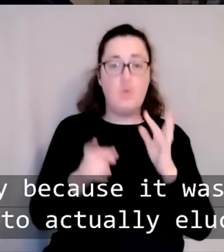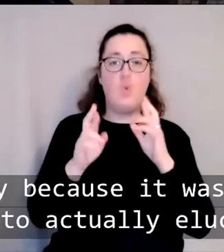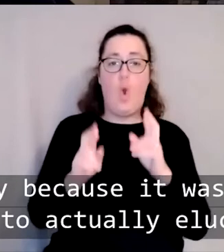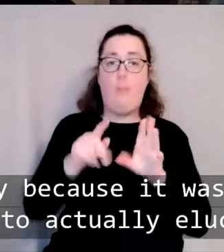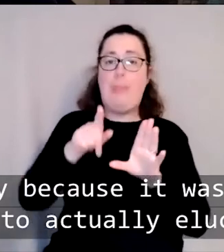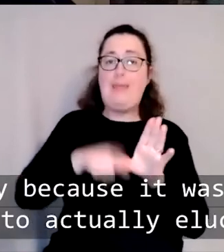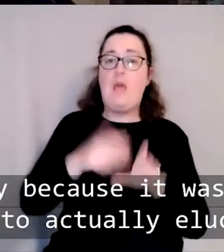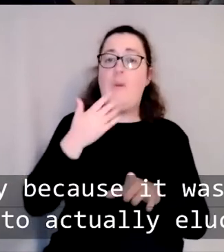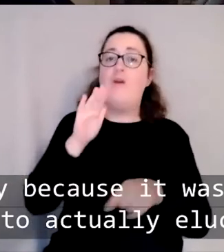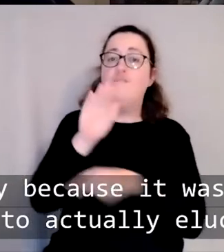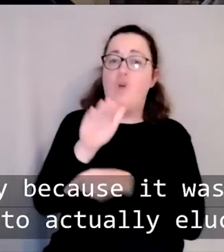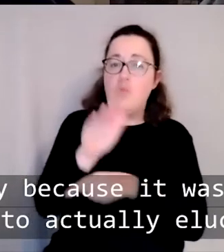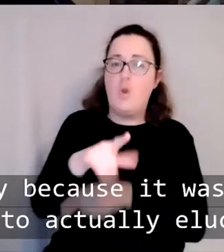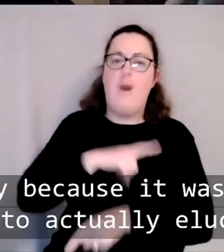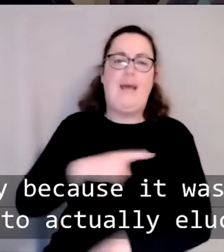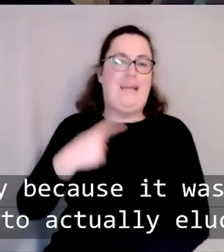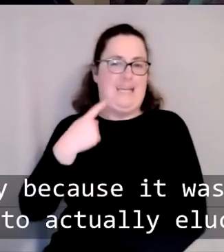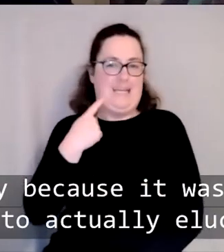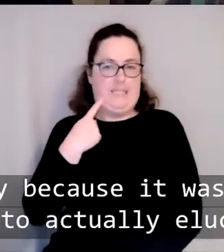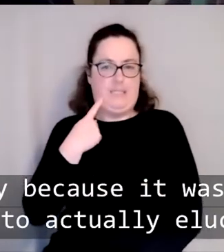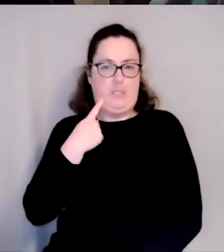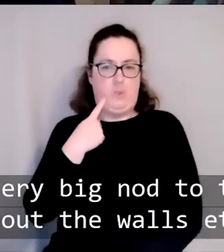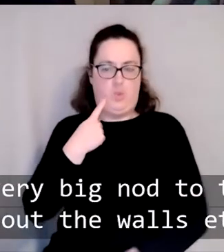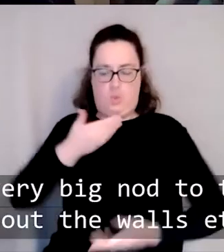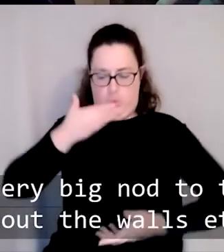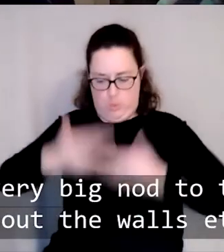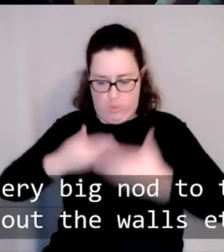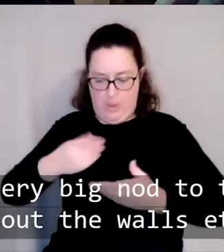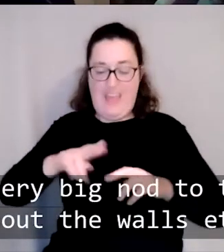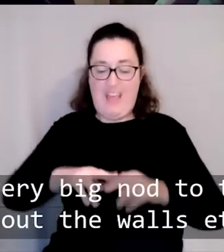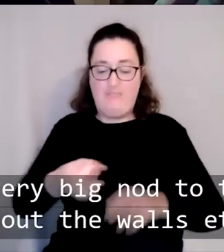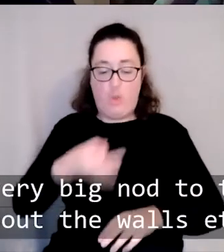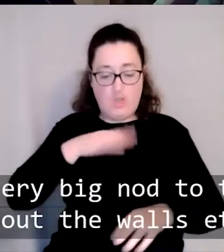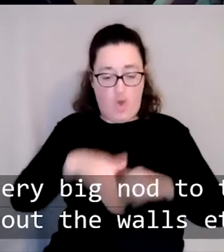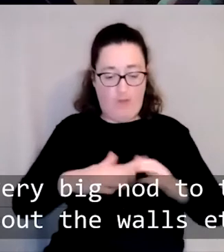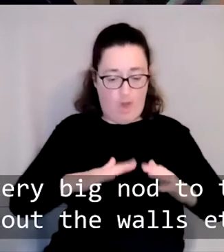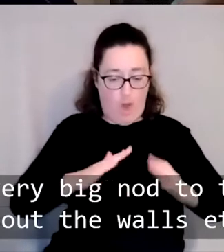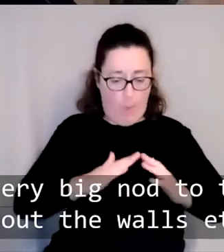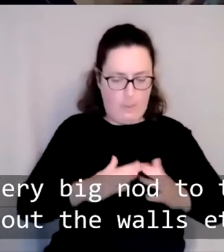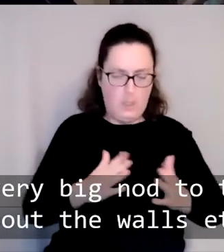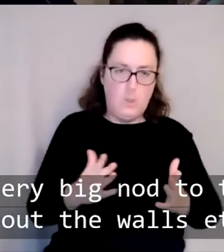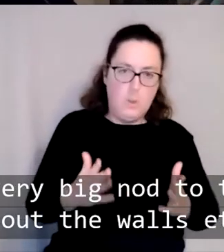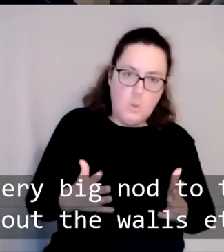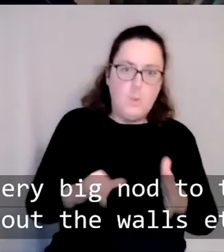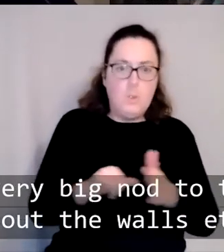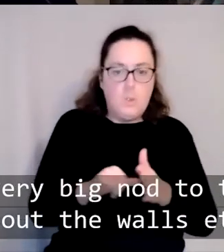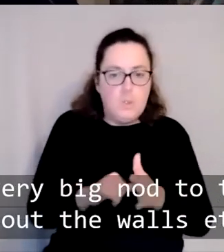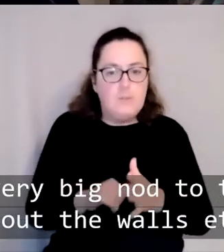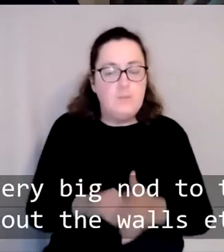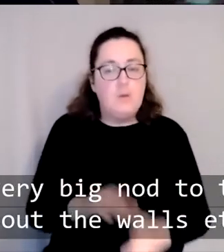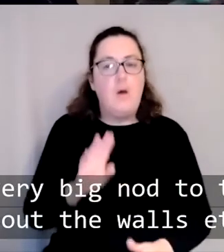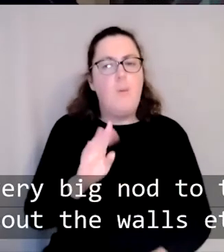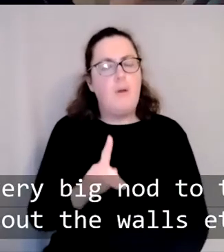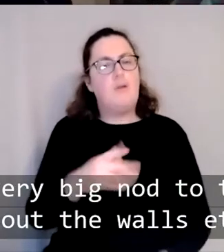foreign policy, because it was much easier to actually kind of elucidate. Well, you've done there's a very big nod to the